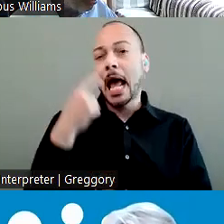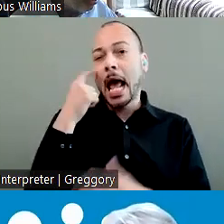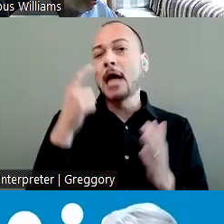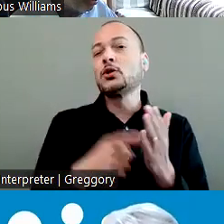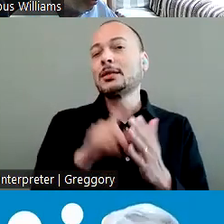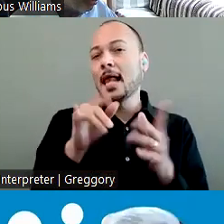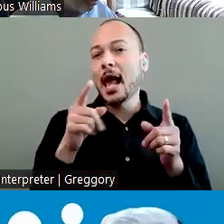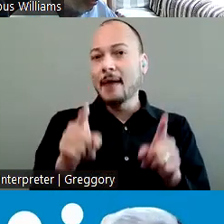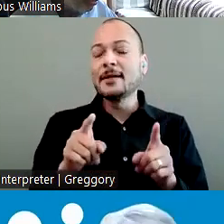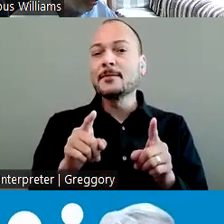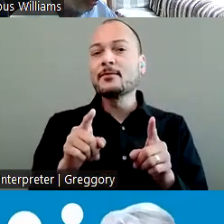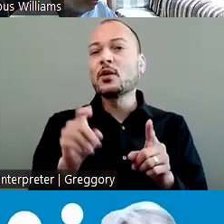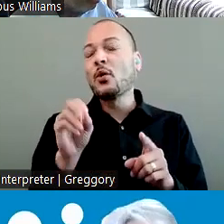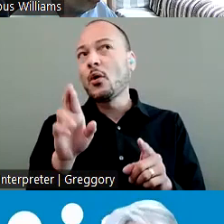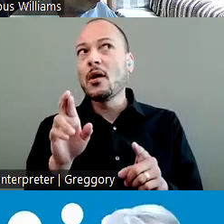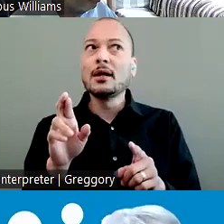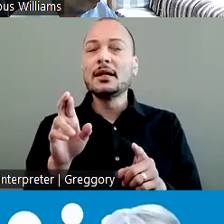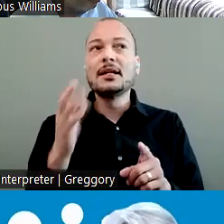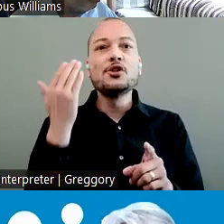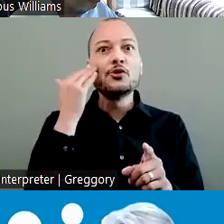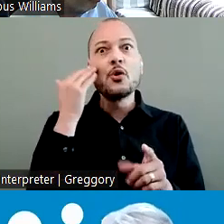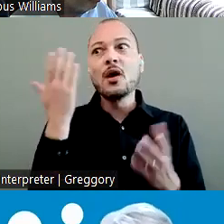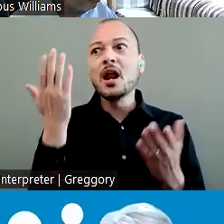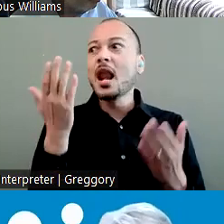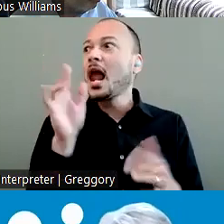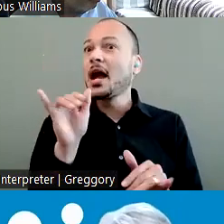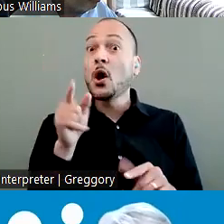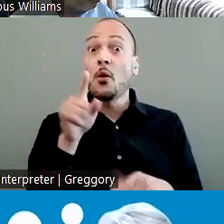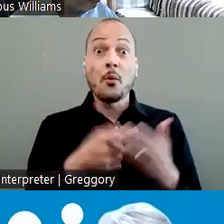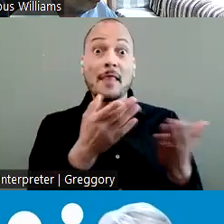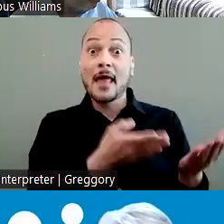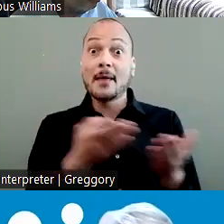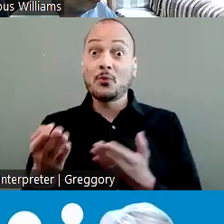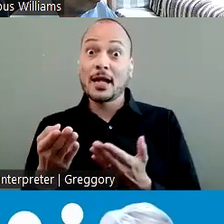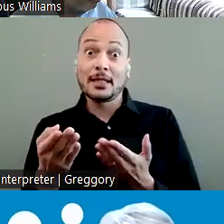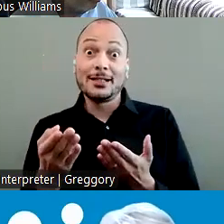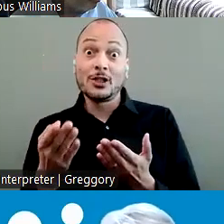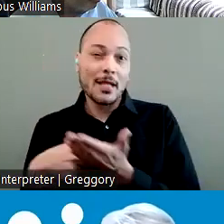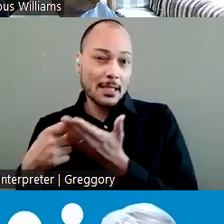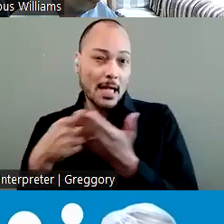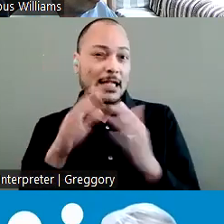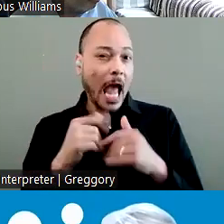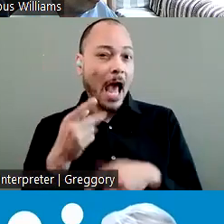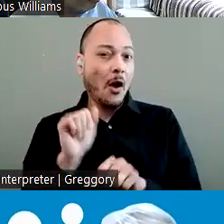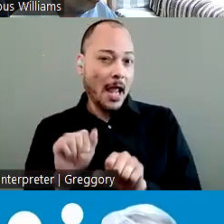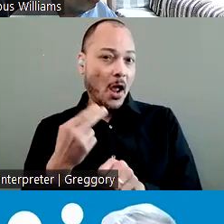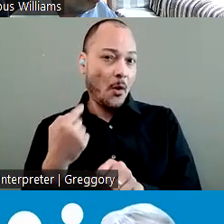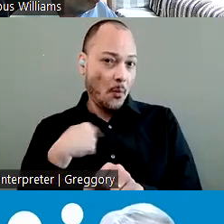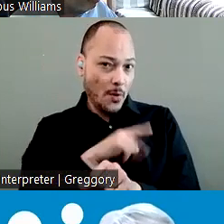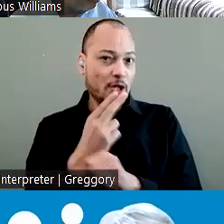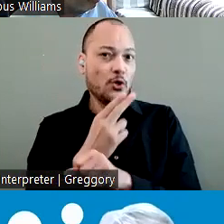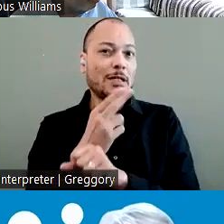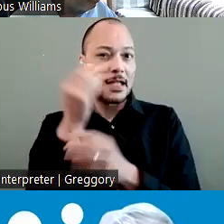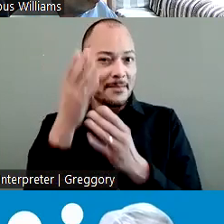where it's like, well, what will they bring to the table? How can we use this information? So sometimes